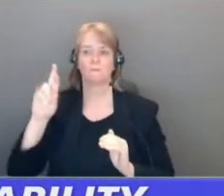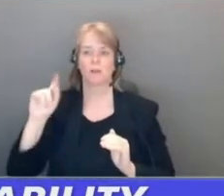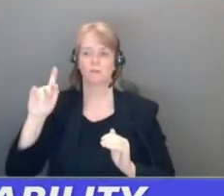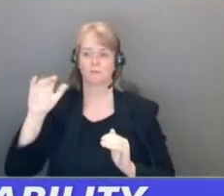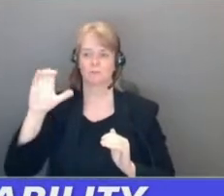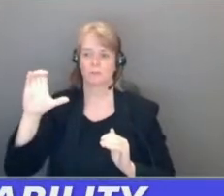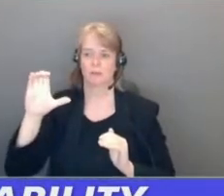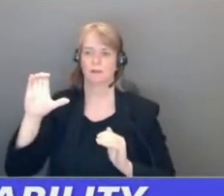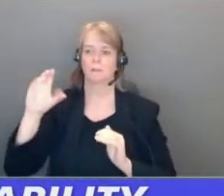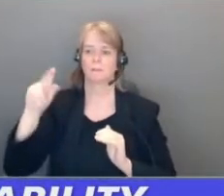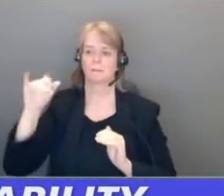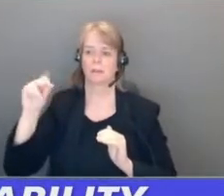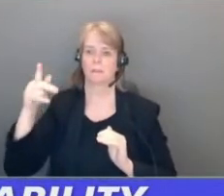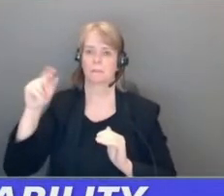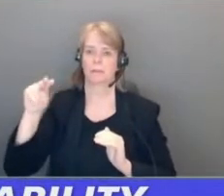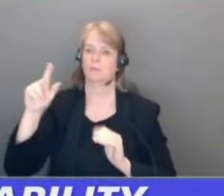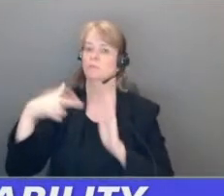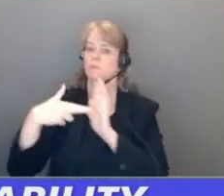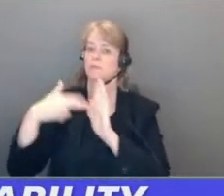proud of,